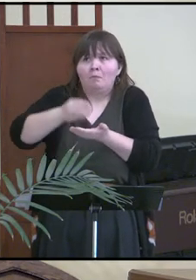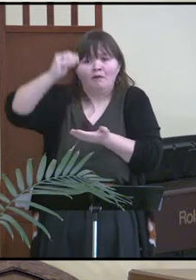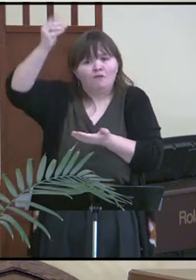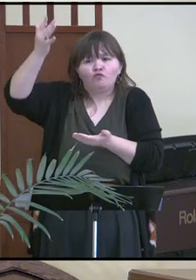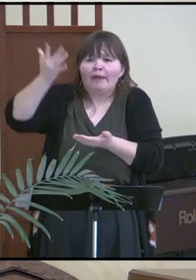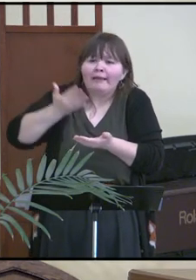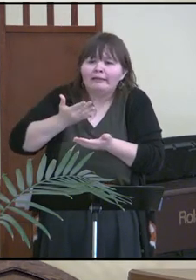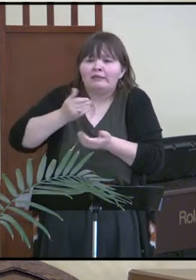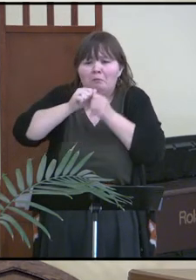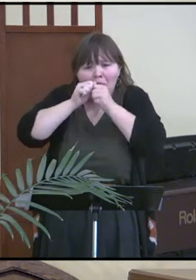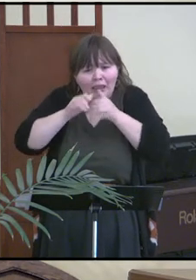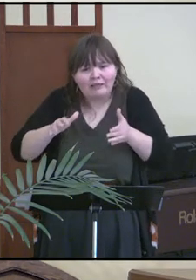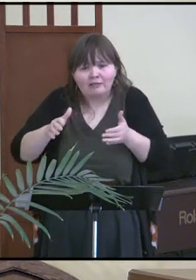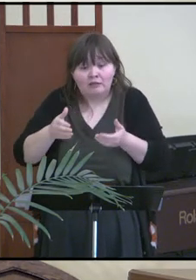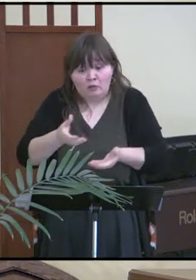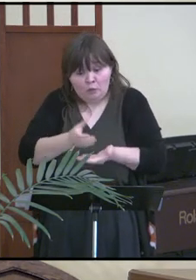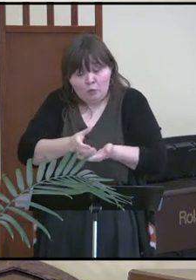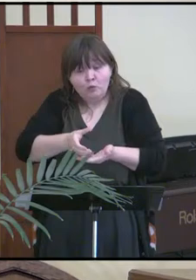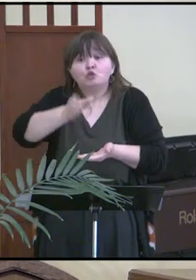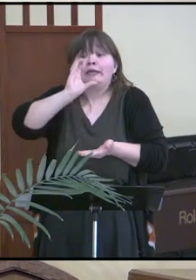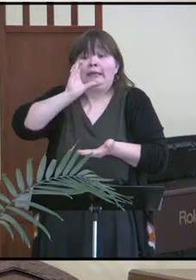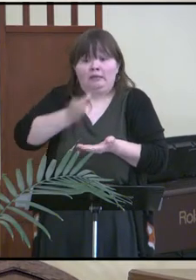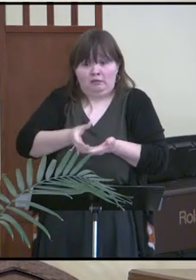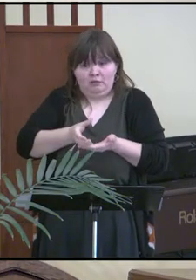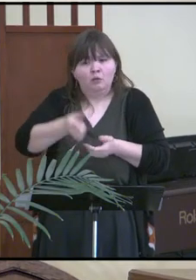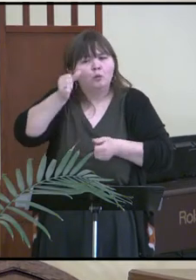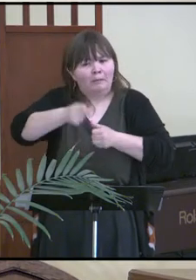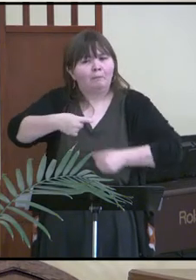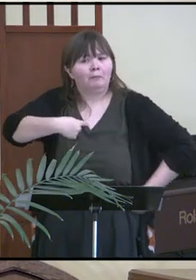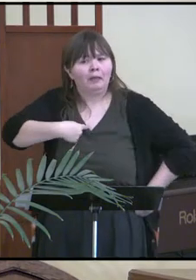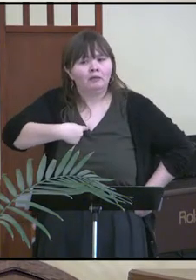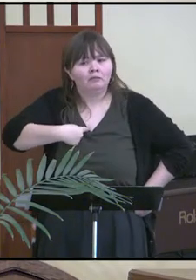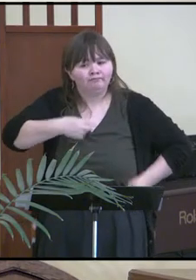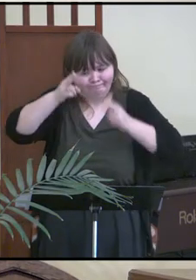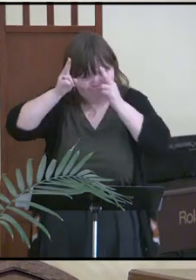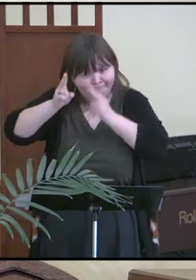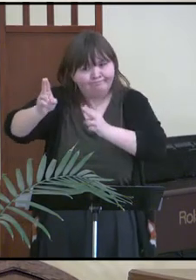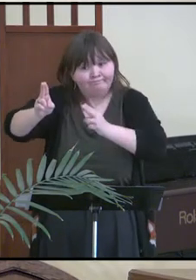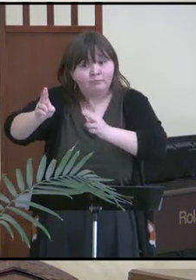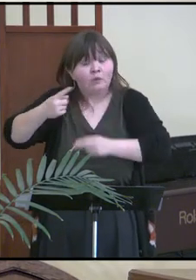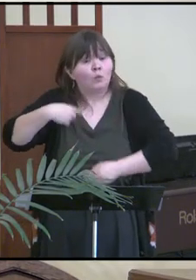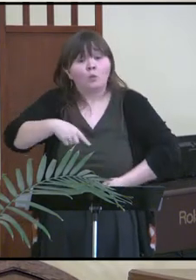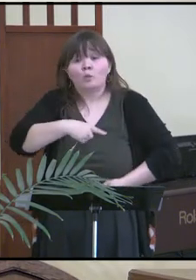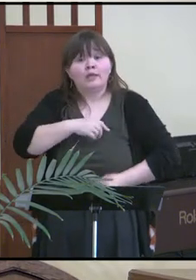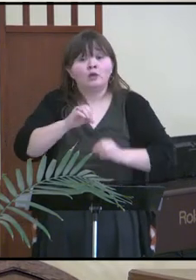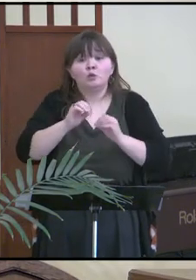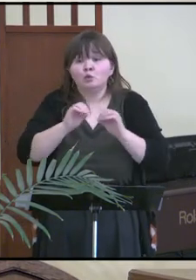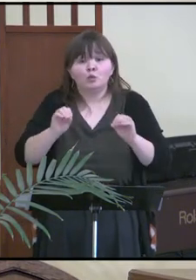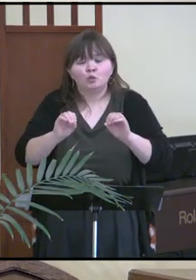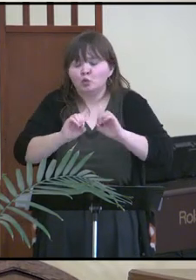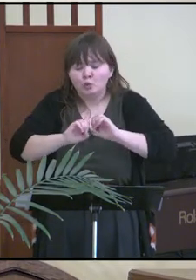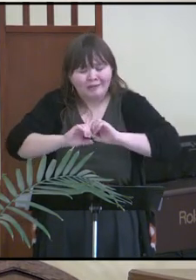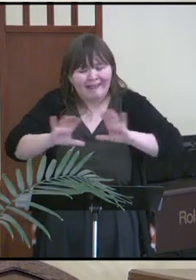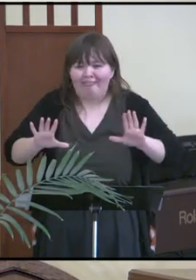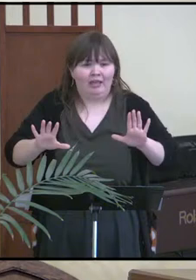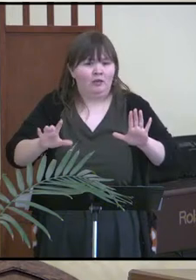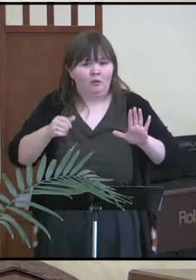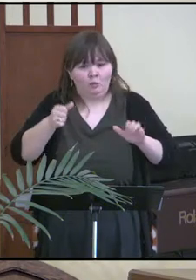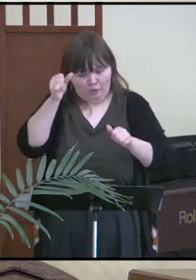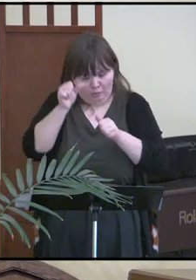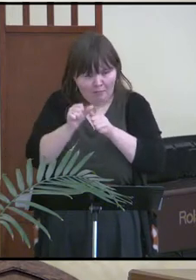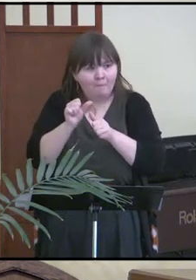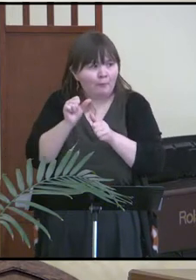blessing. Whenever you drink of it, remember me." We do nothing. We